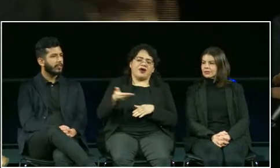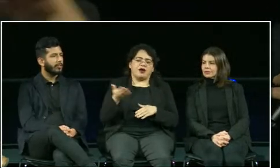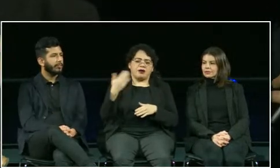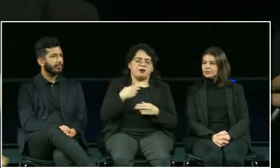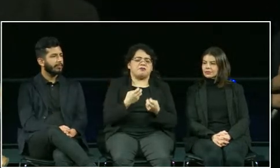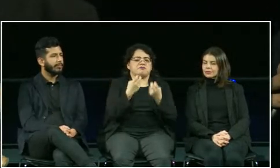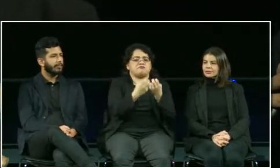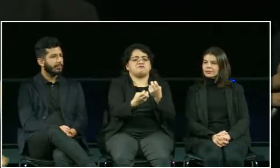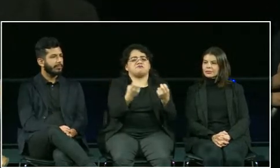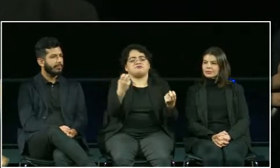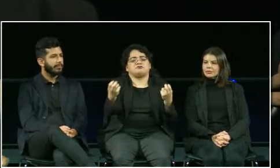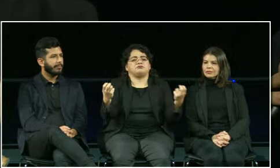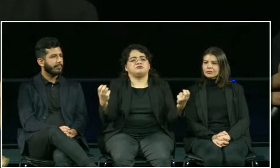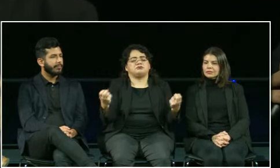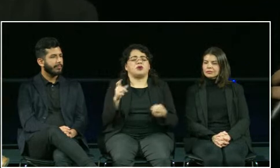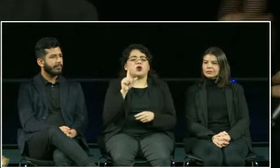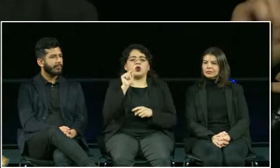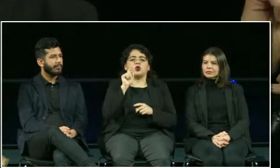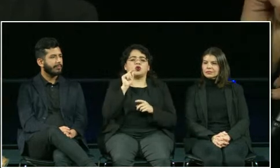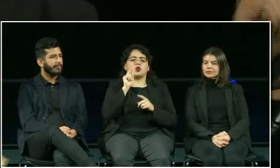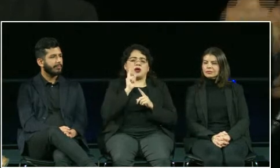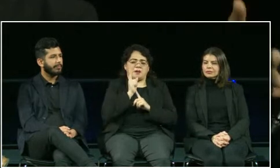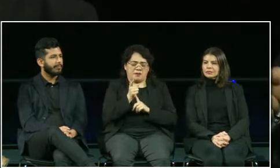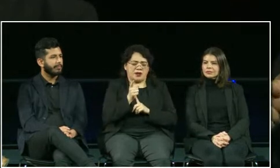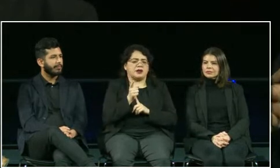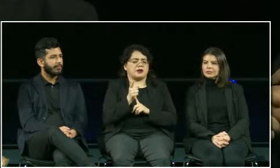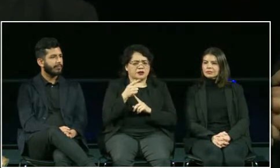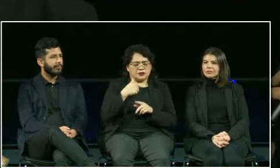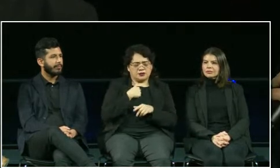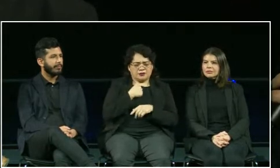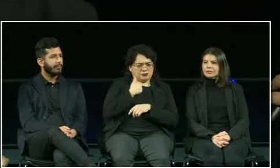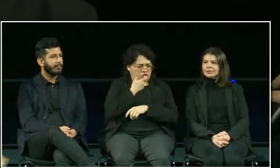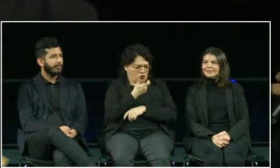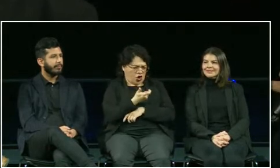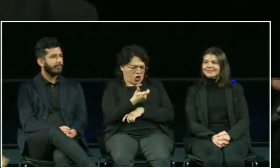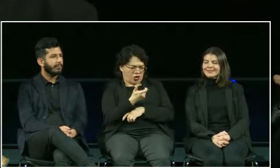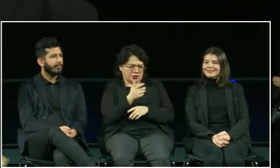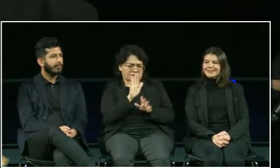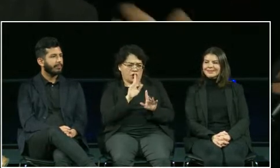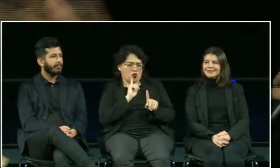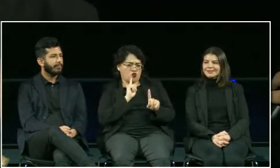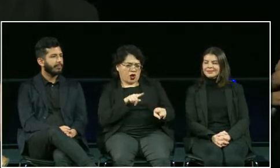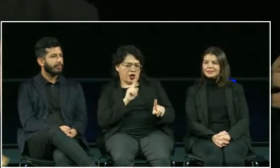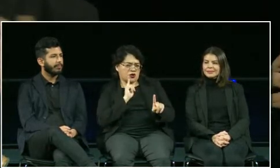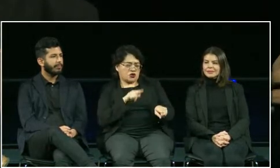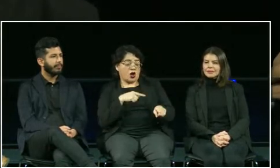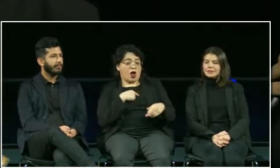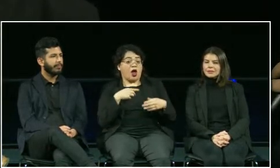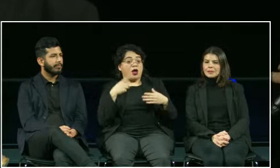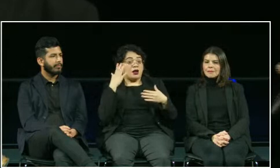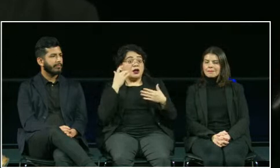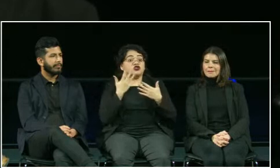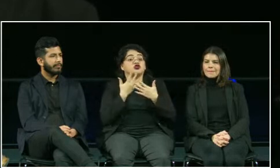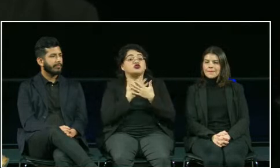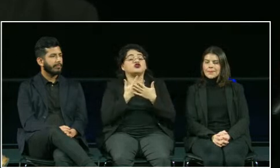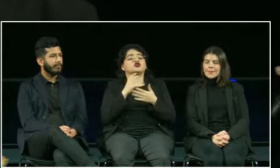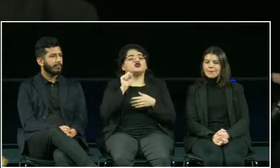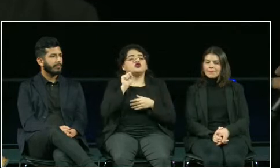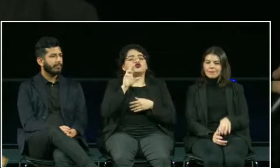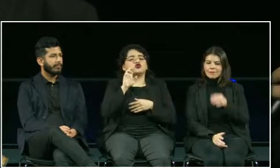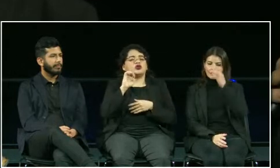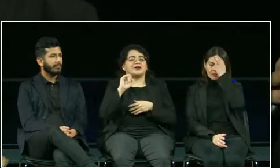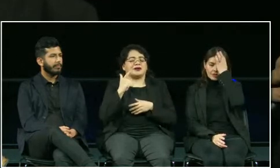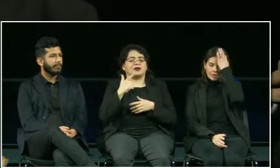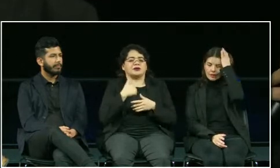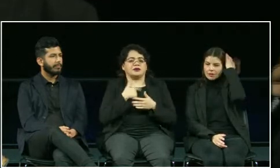they were watching the movie during 20 minutes, and I was watching them. Because when you show the movie, after the first thing